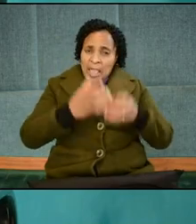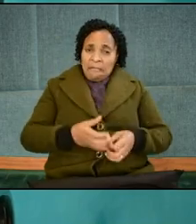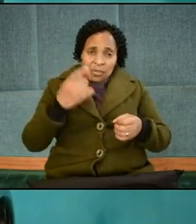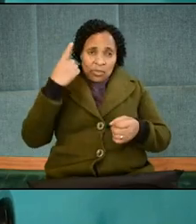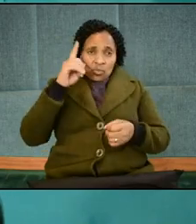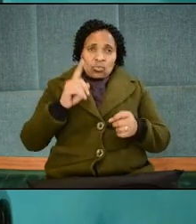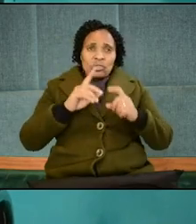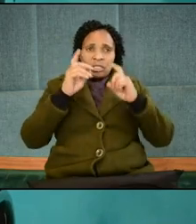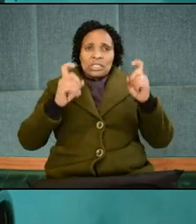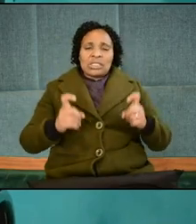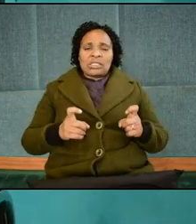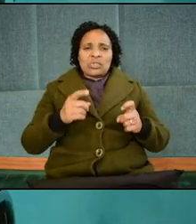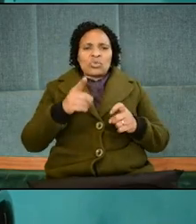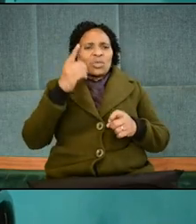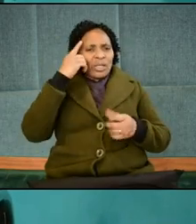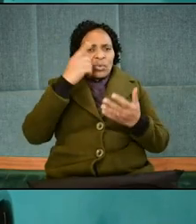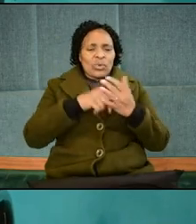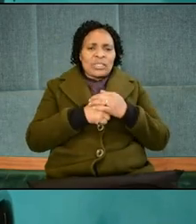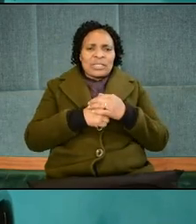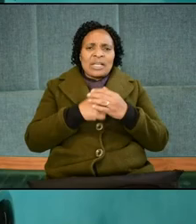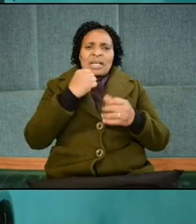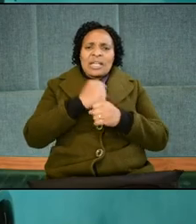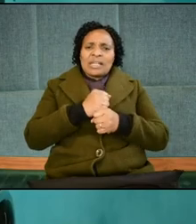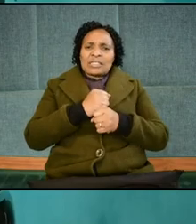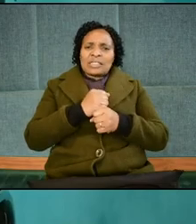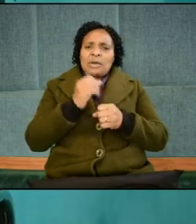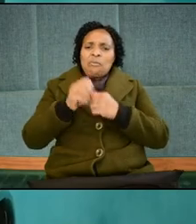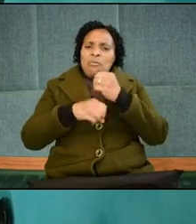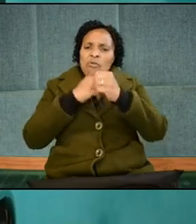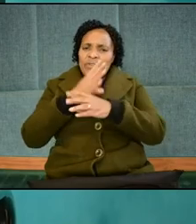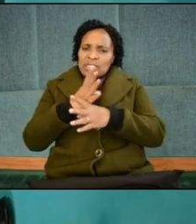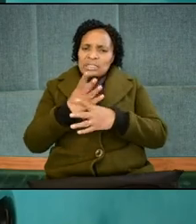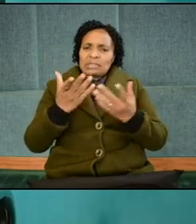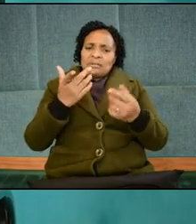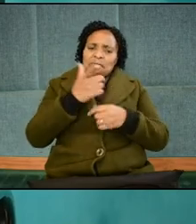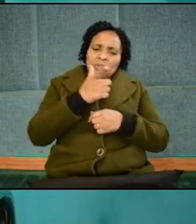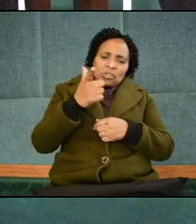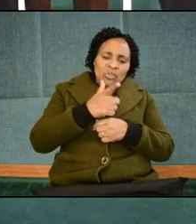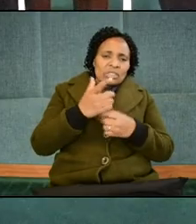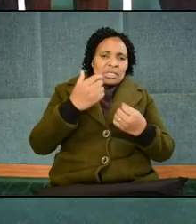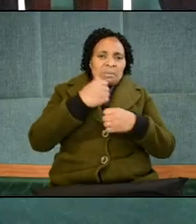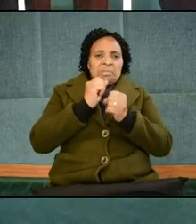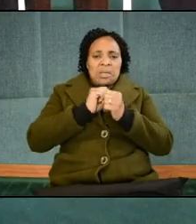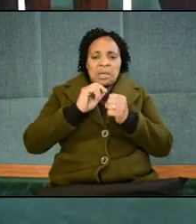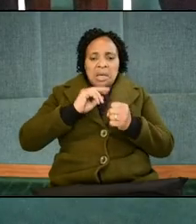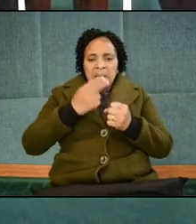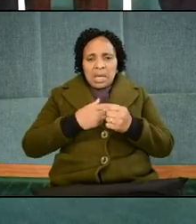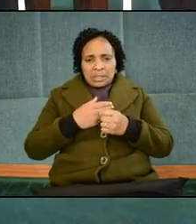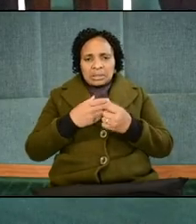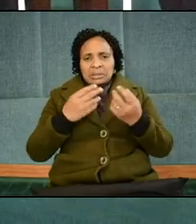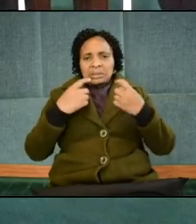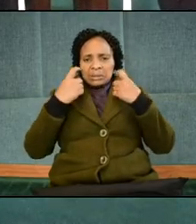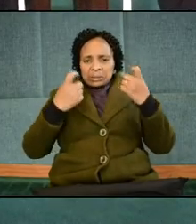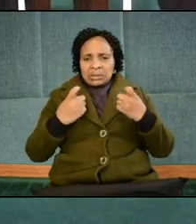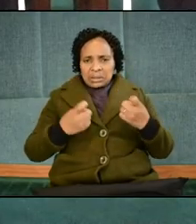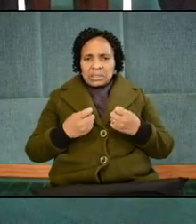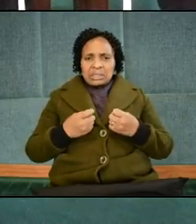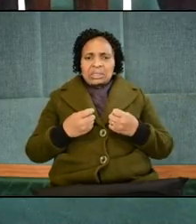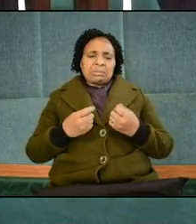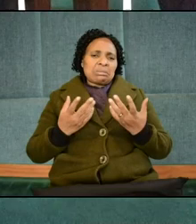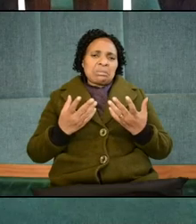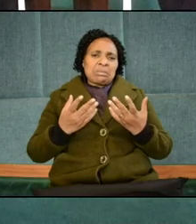think? Does media and movies and music, does it make us start seeing sin as a good thing?